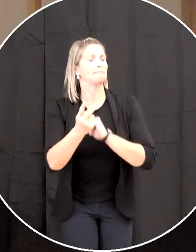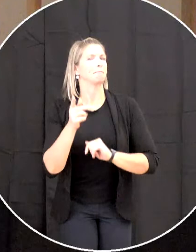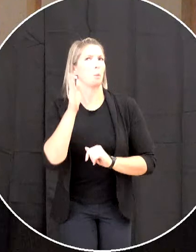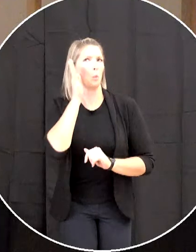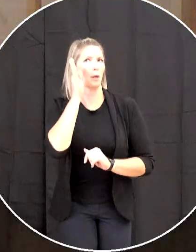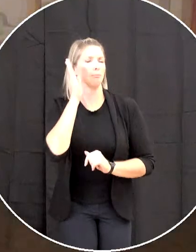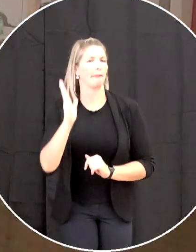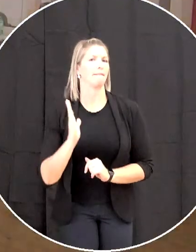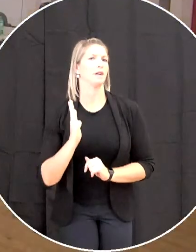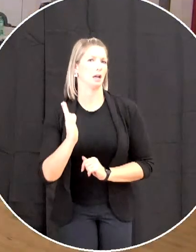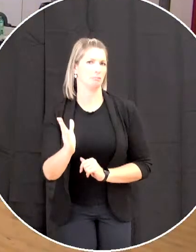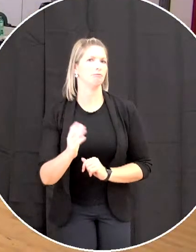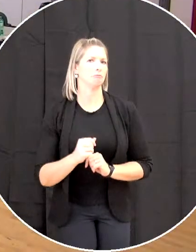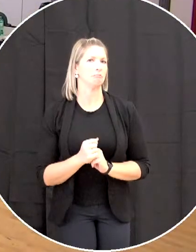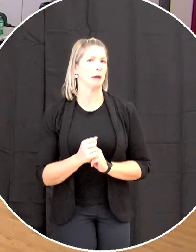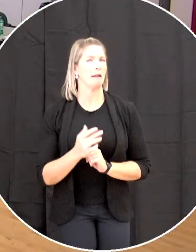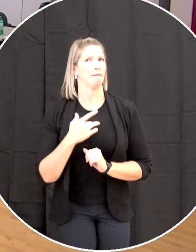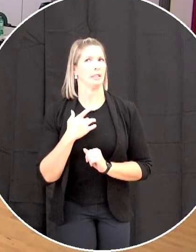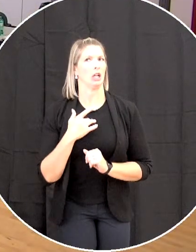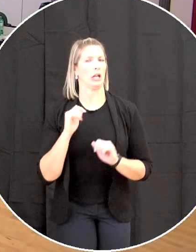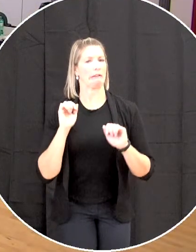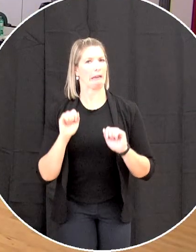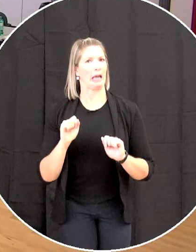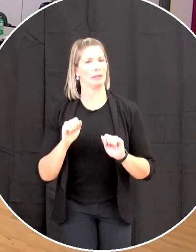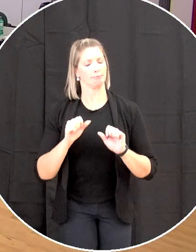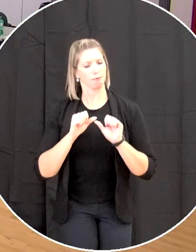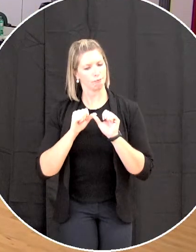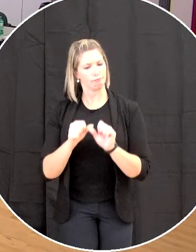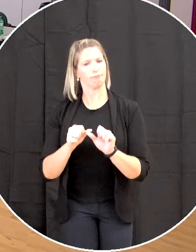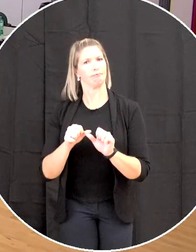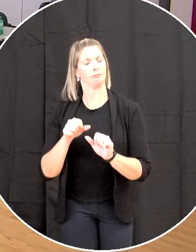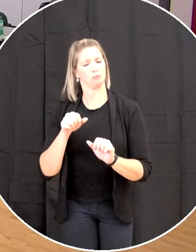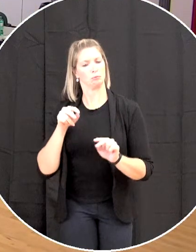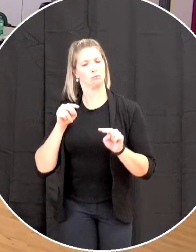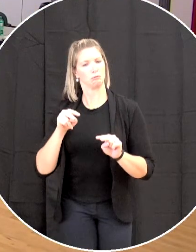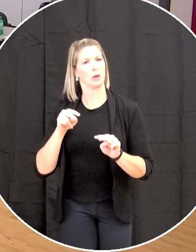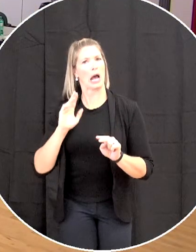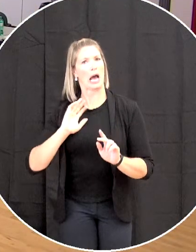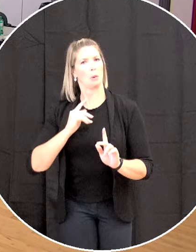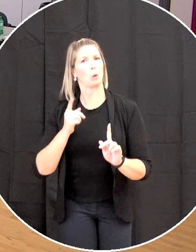substantially changed, so it's enough now for us to operate on for this year.